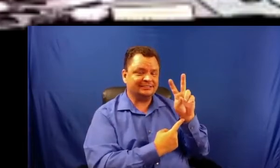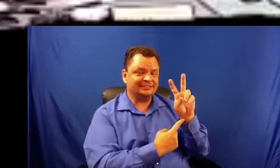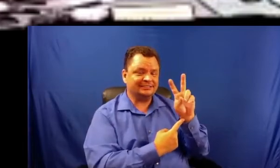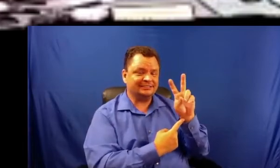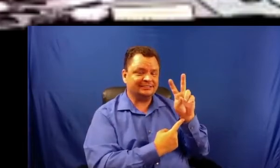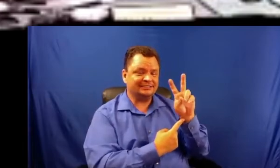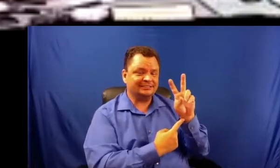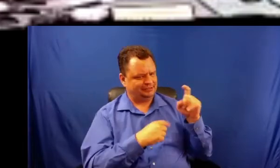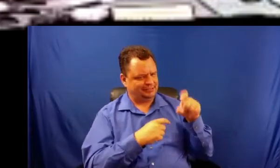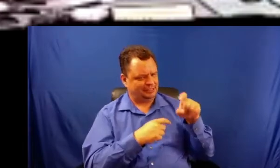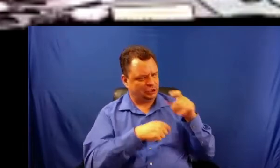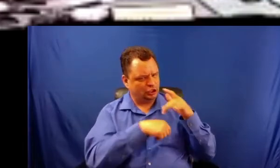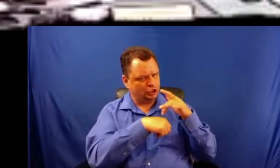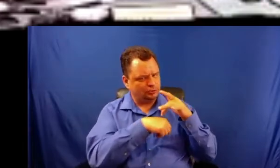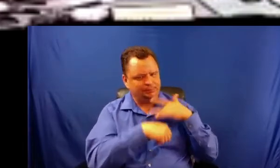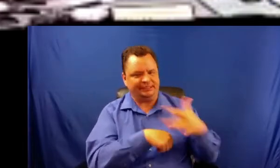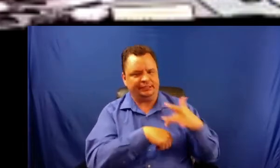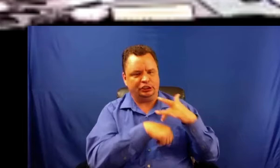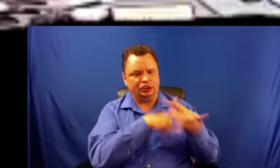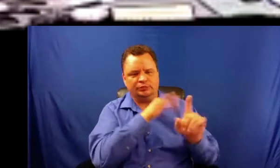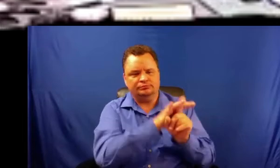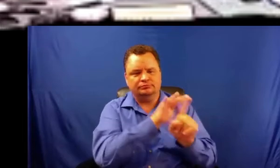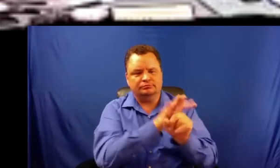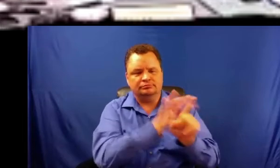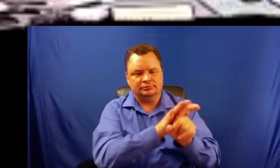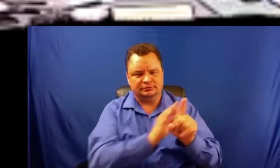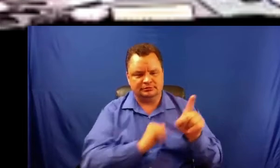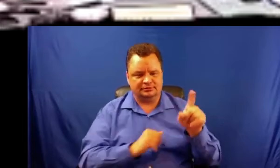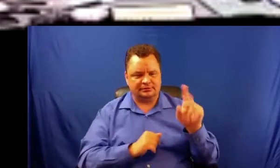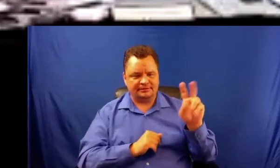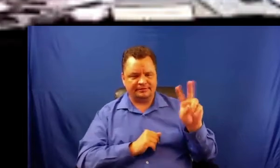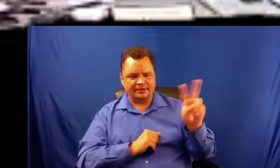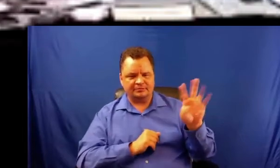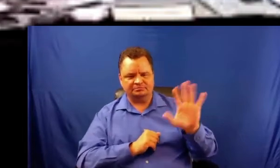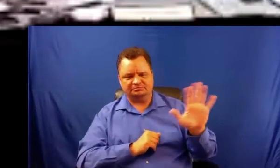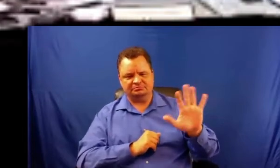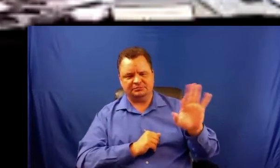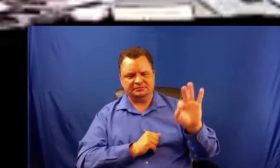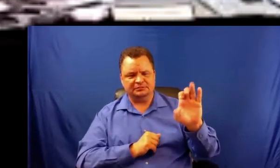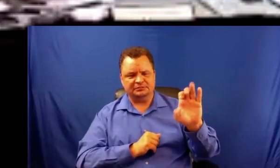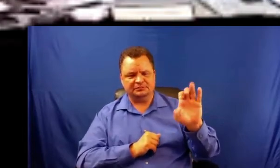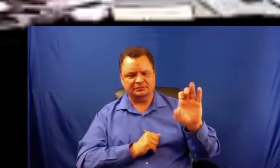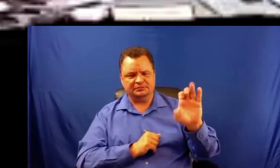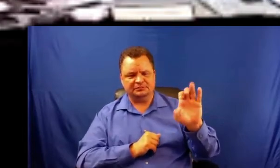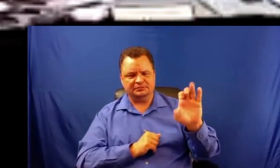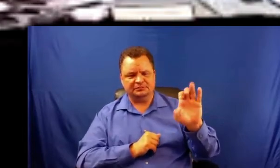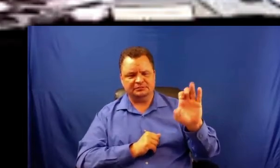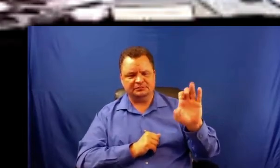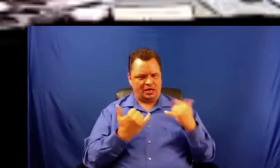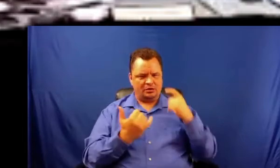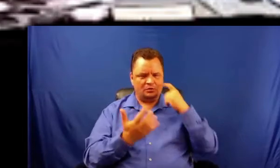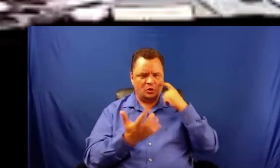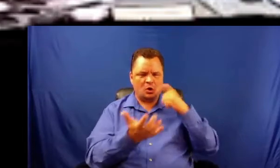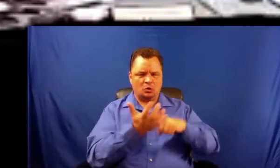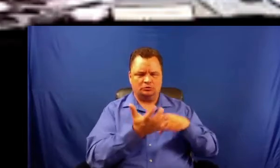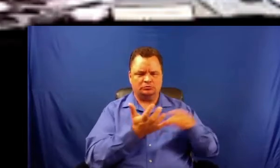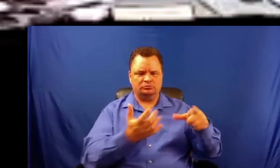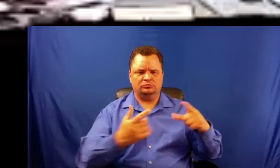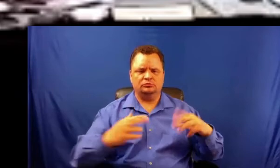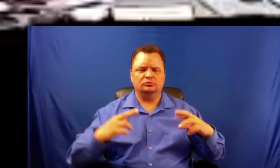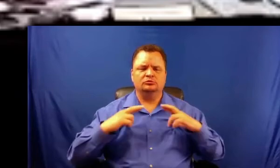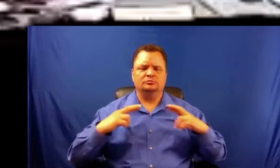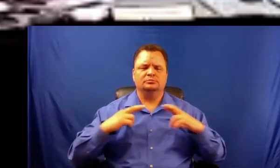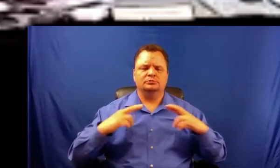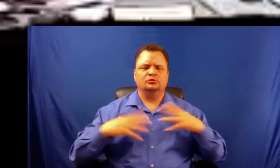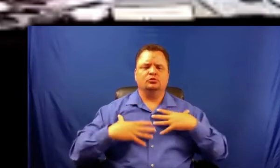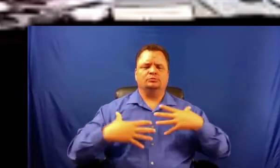typically see that virus in February, but we are approaching respiratory season. And usually the hospitals are gearing up for